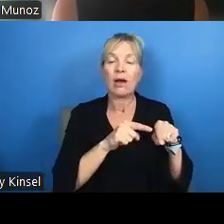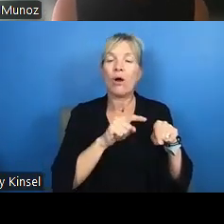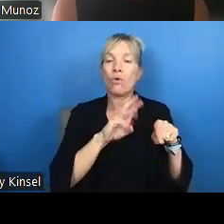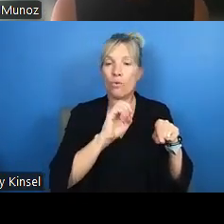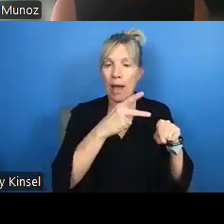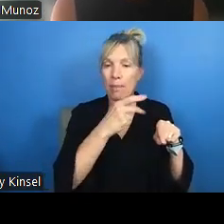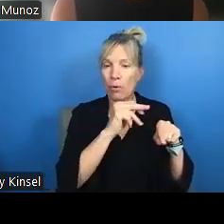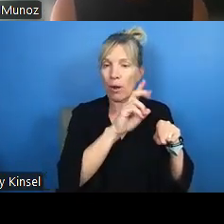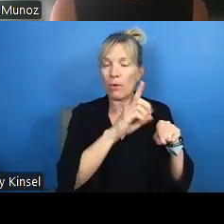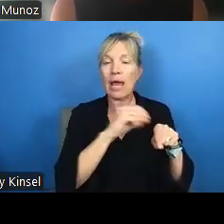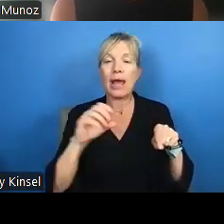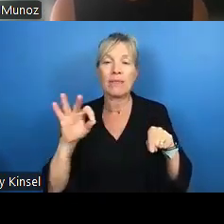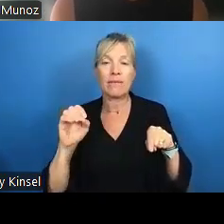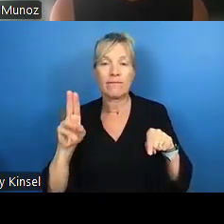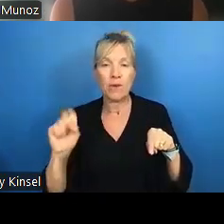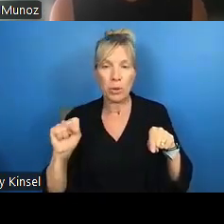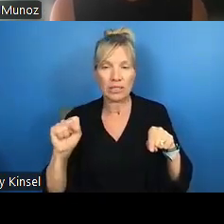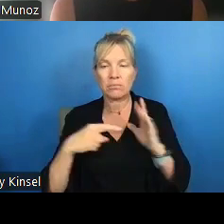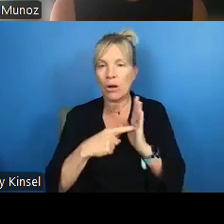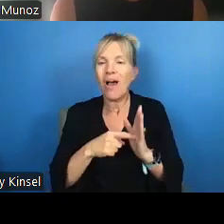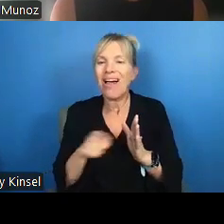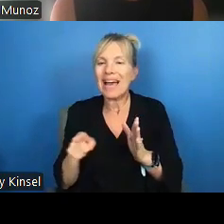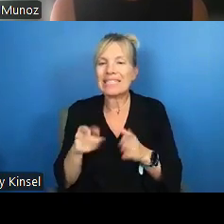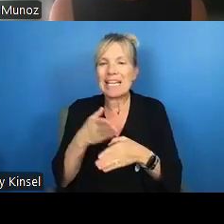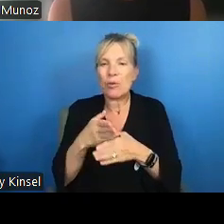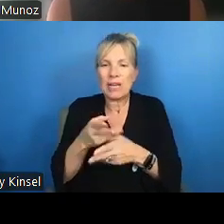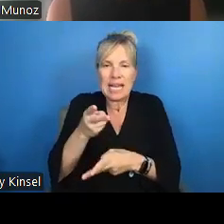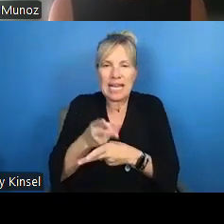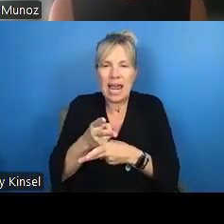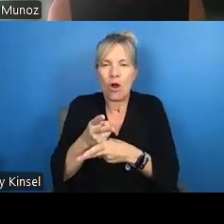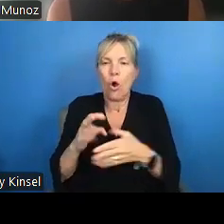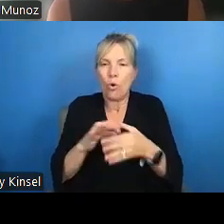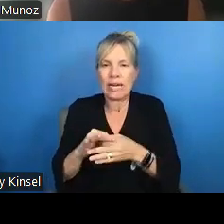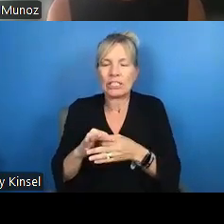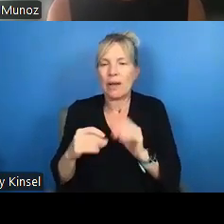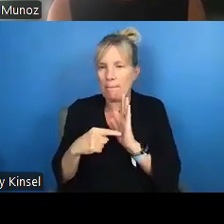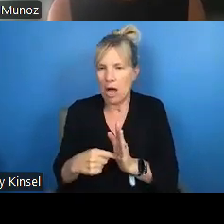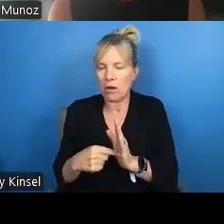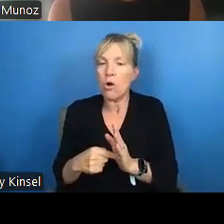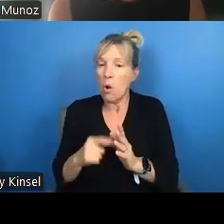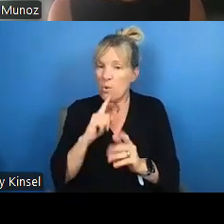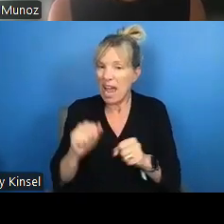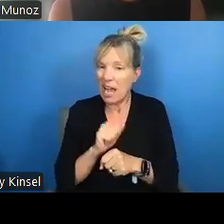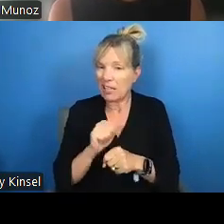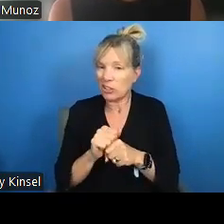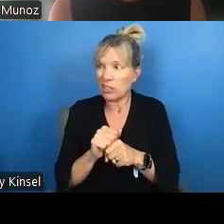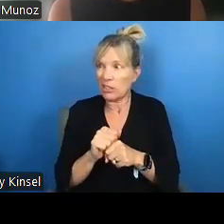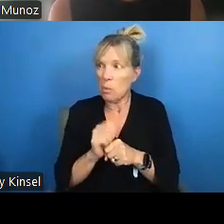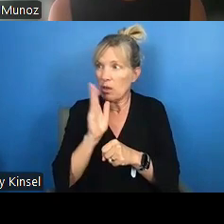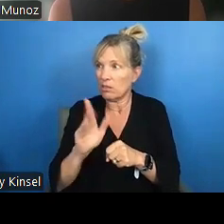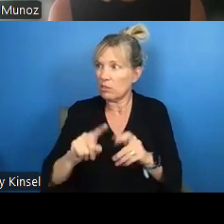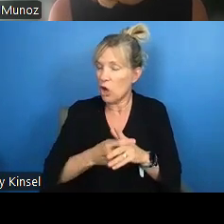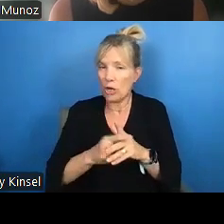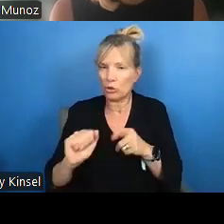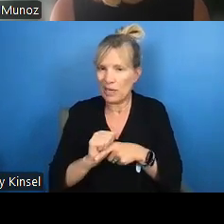model. So that's an intermediate care coordination model. So we actually have training set to begin at